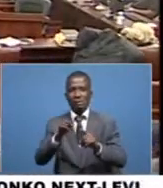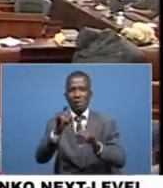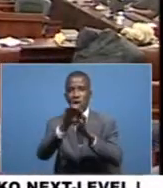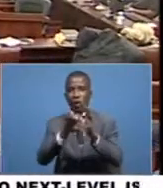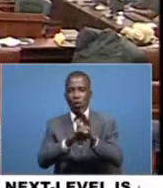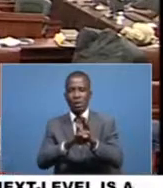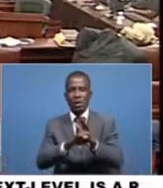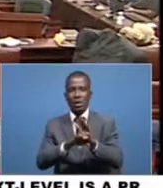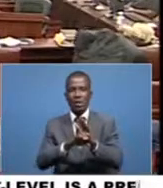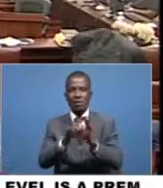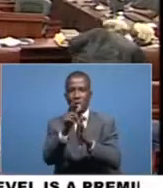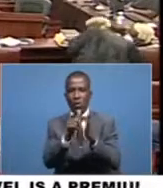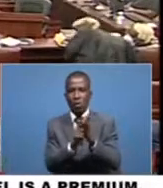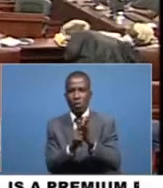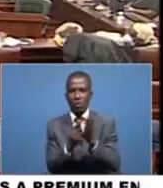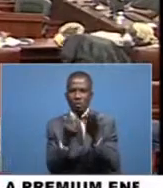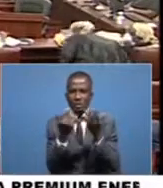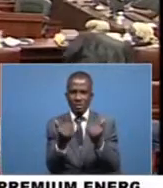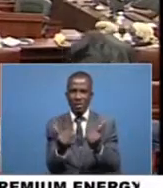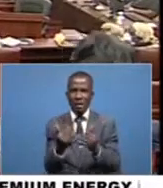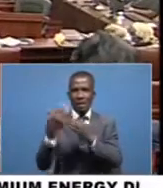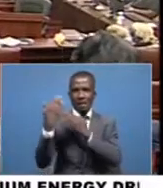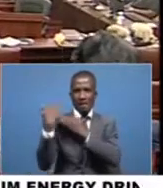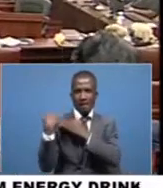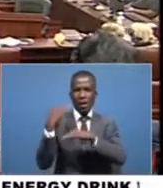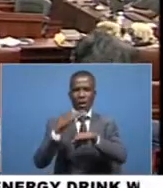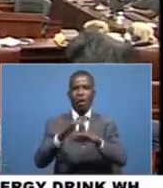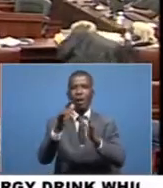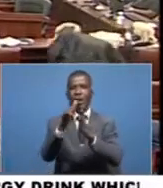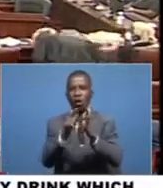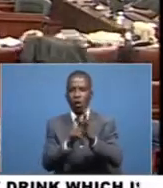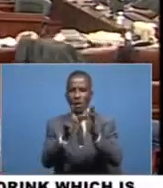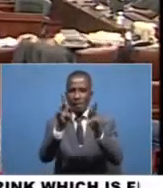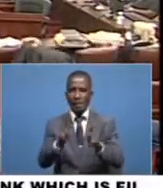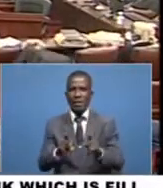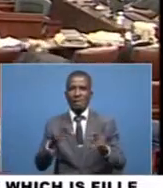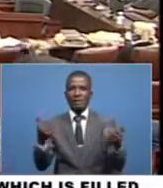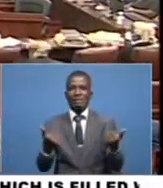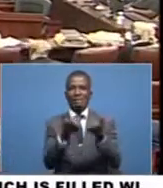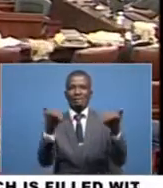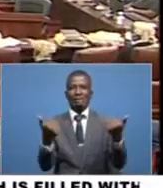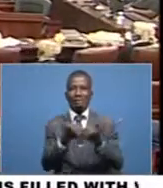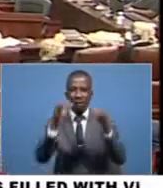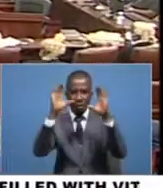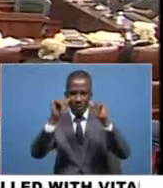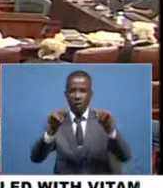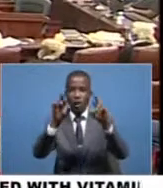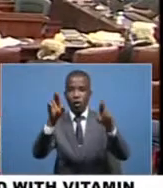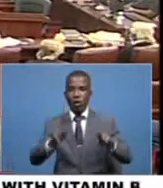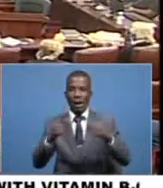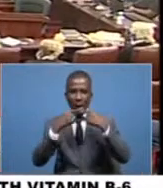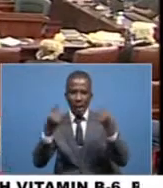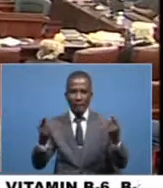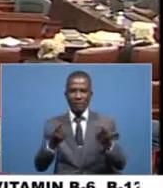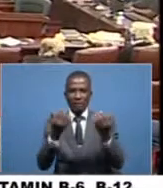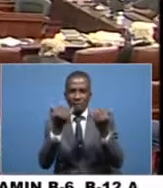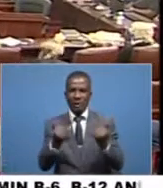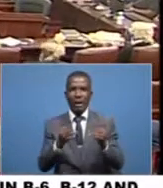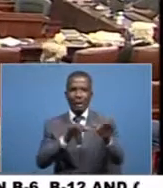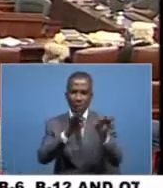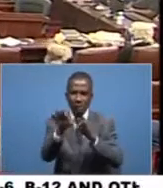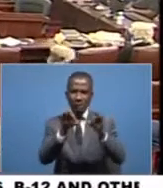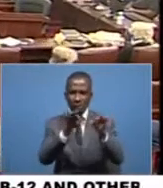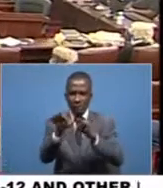body. The evidential burden imposed by law on a person seeking to challenge the presidential election results has been settled by this